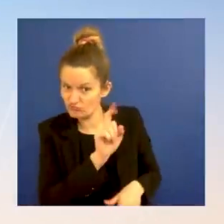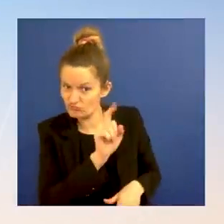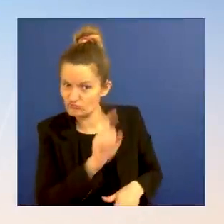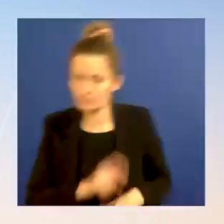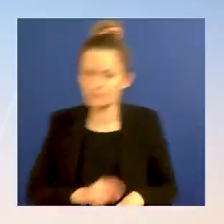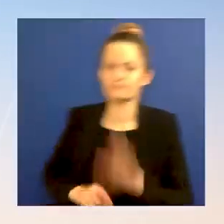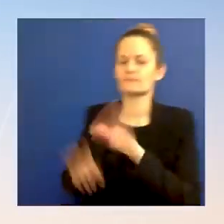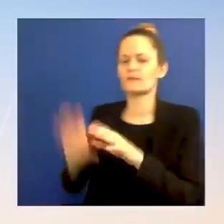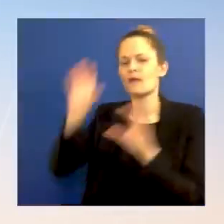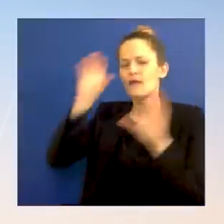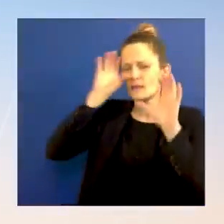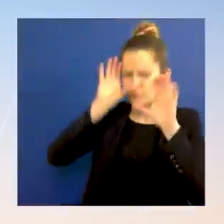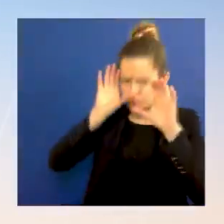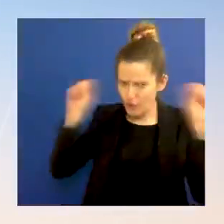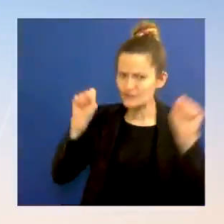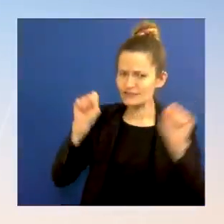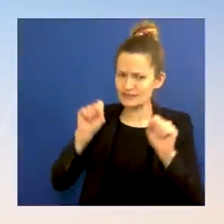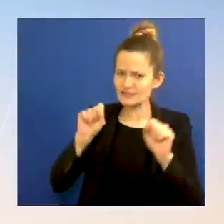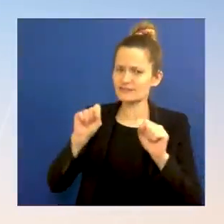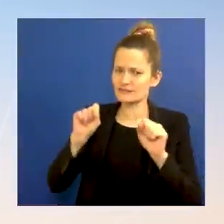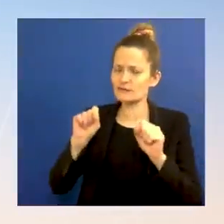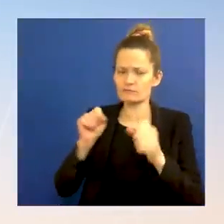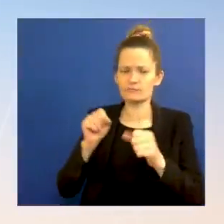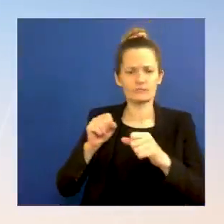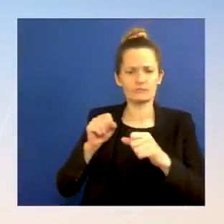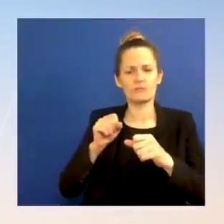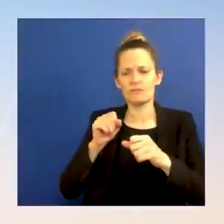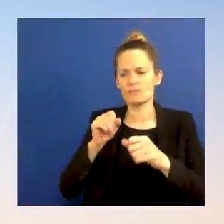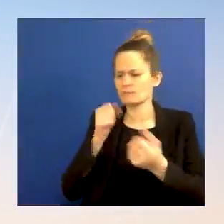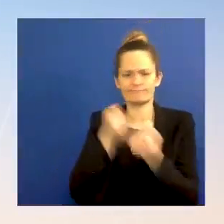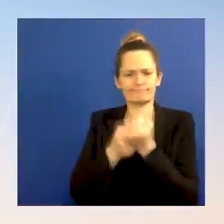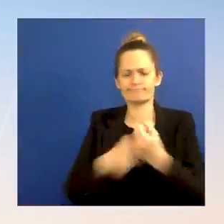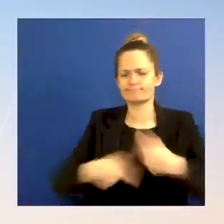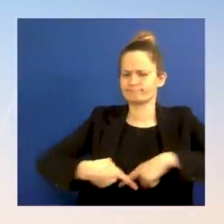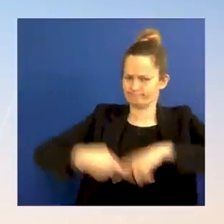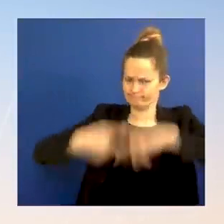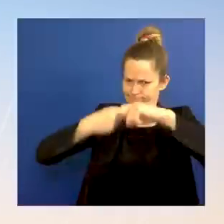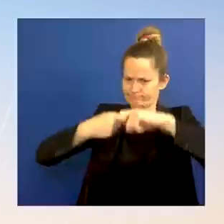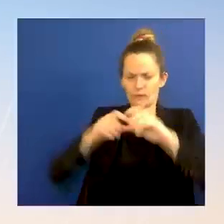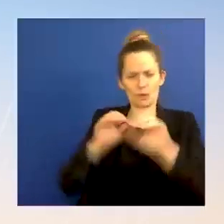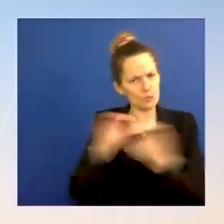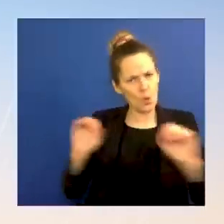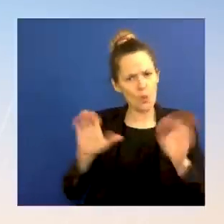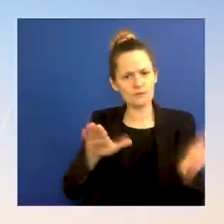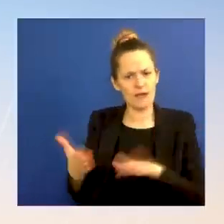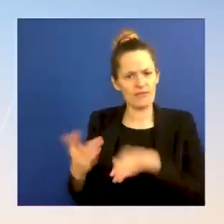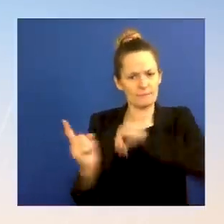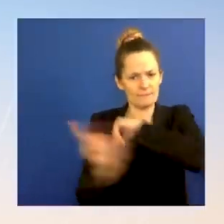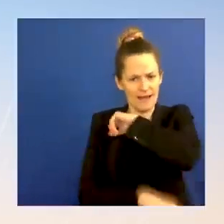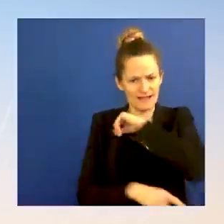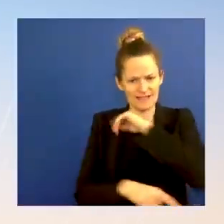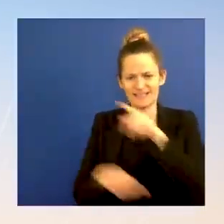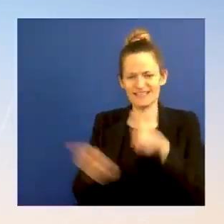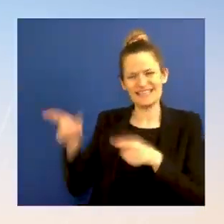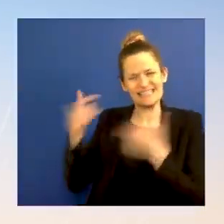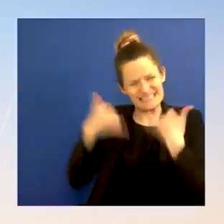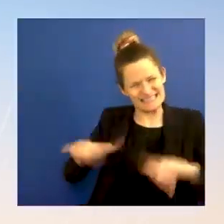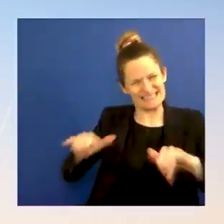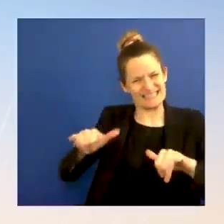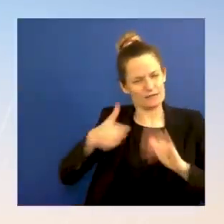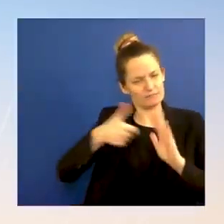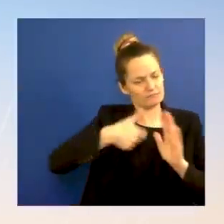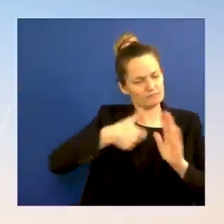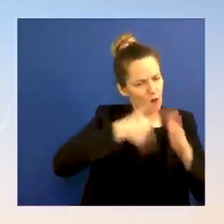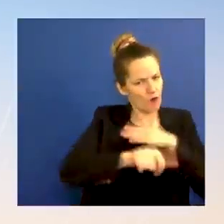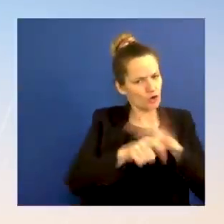conducts a comprehensive review of the practice. And that practice and process is ongoing. And the president has expressed before that